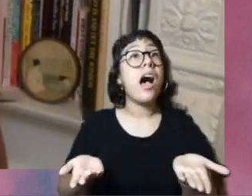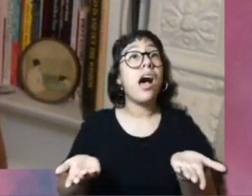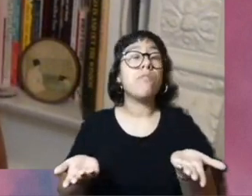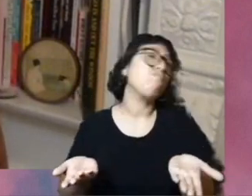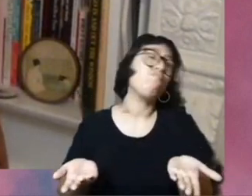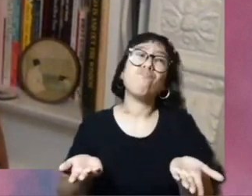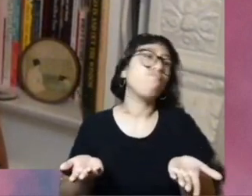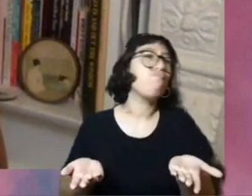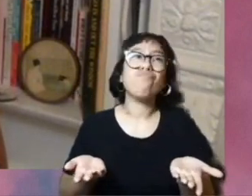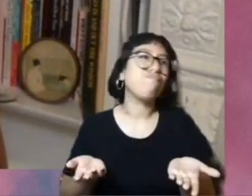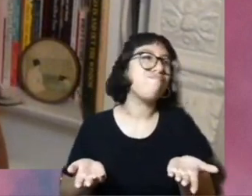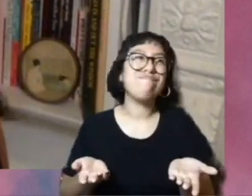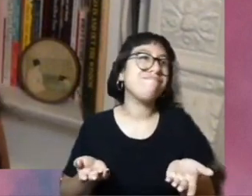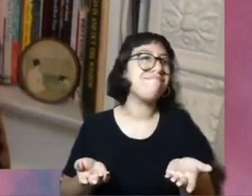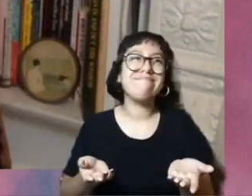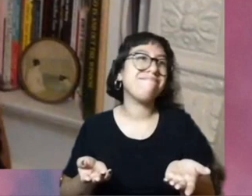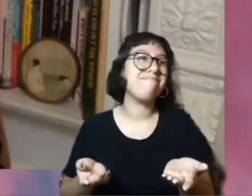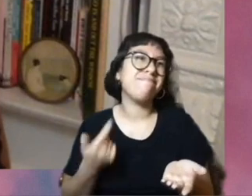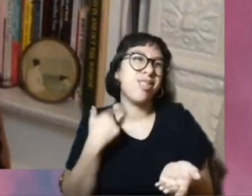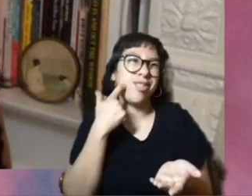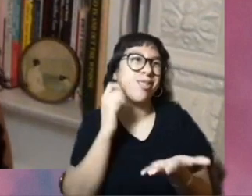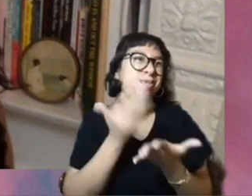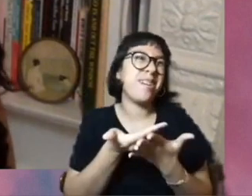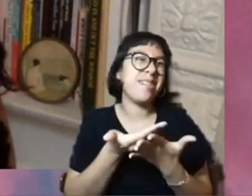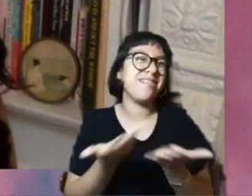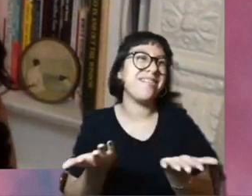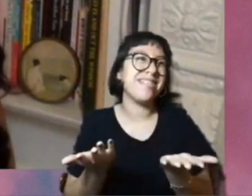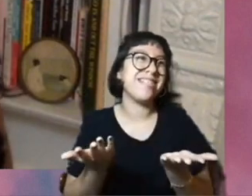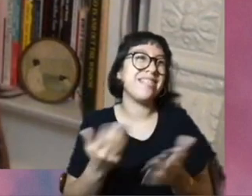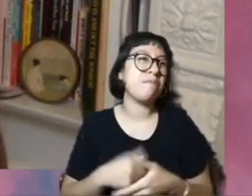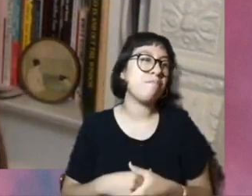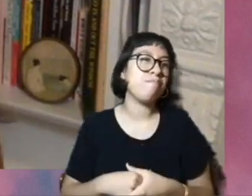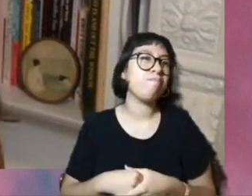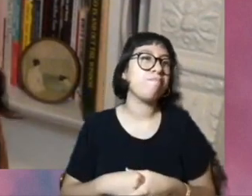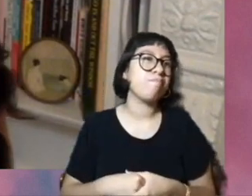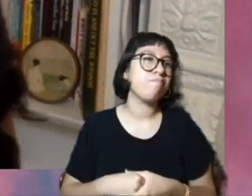no, I have just arrived.